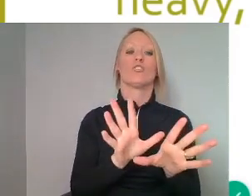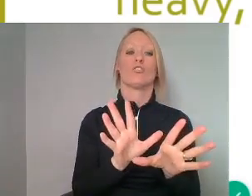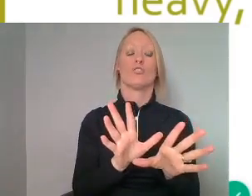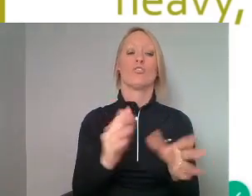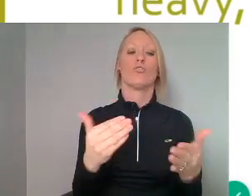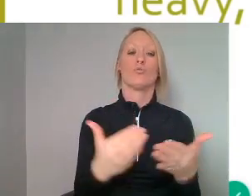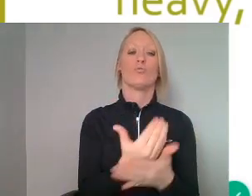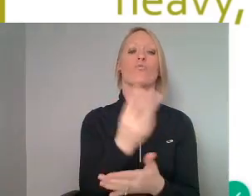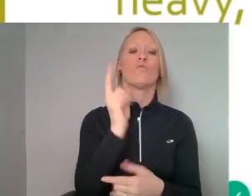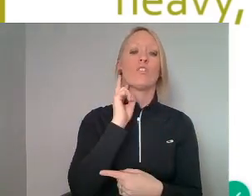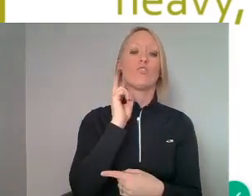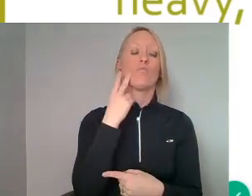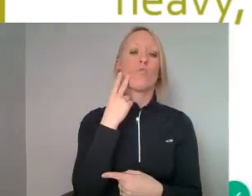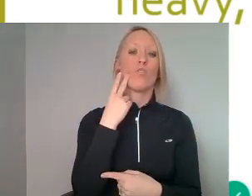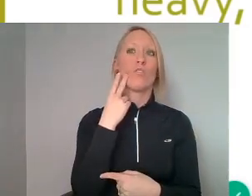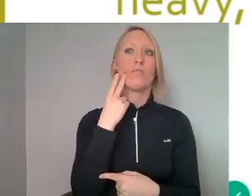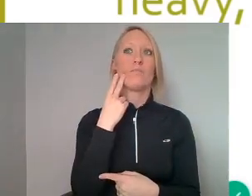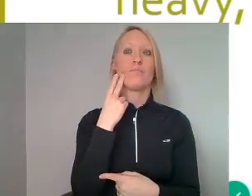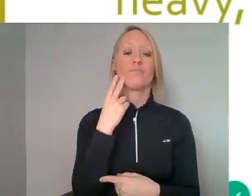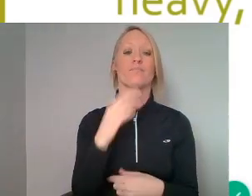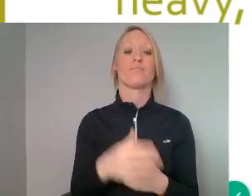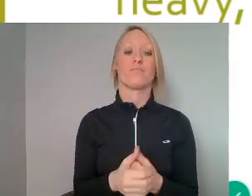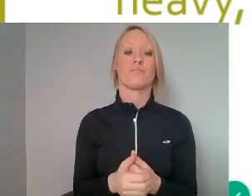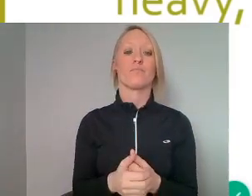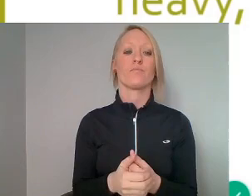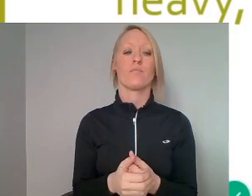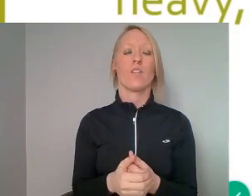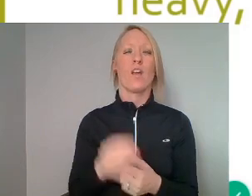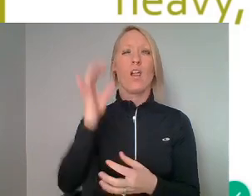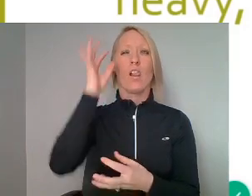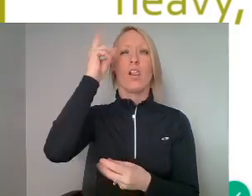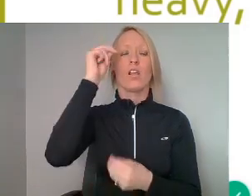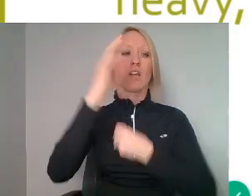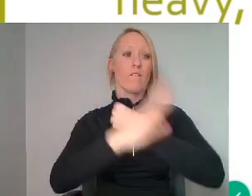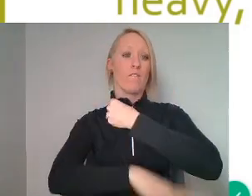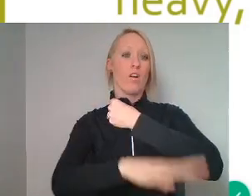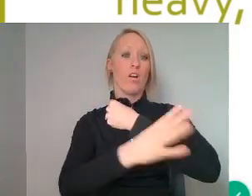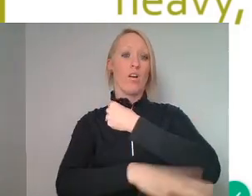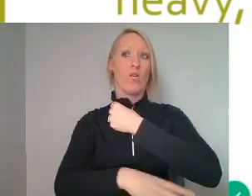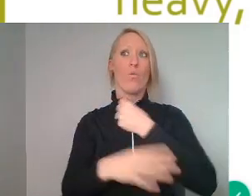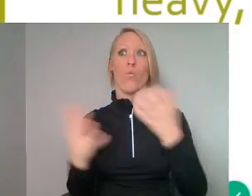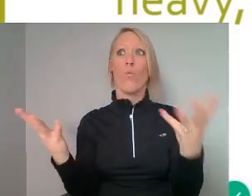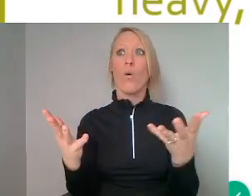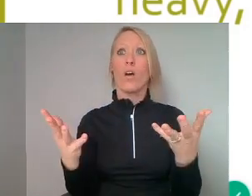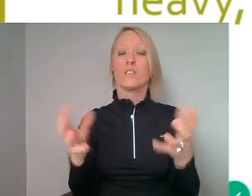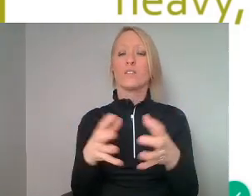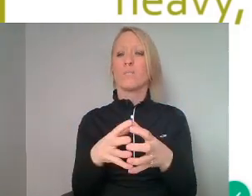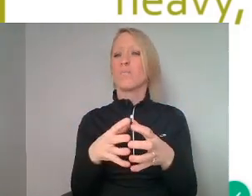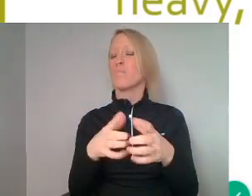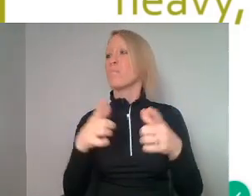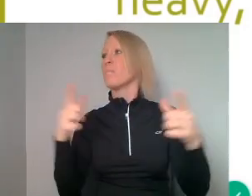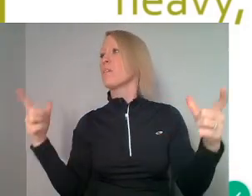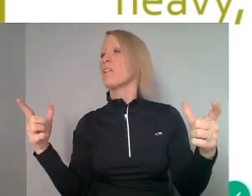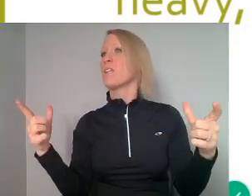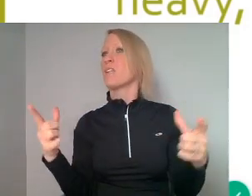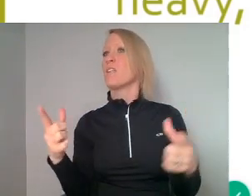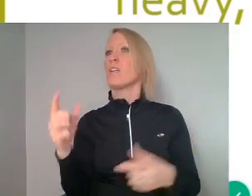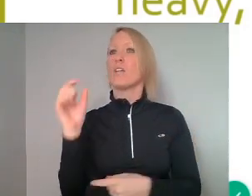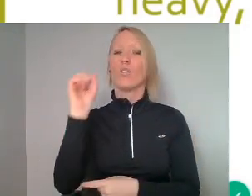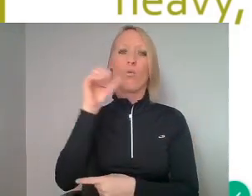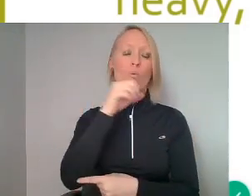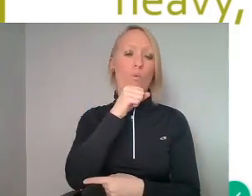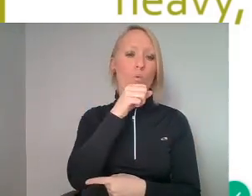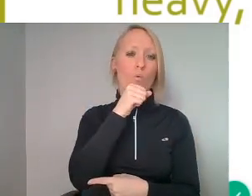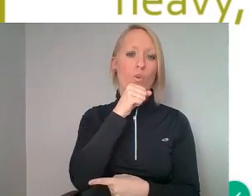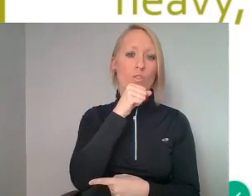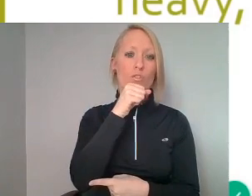think about the fall, what is like big and orange and sitting out like in front of stores and like right when you first walked into the